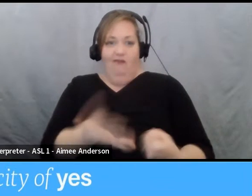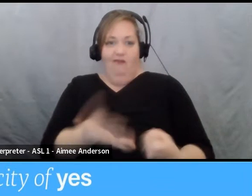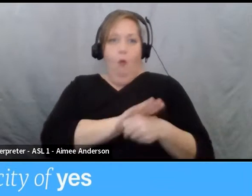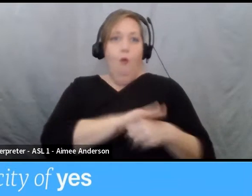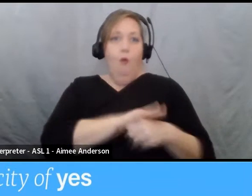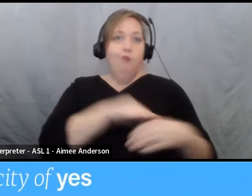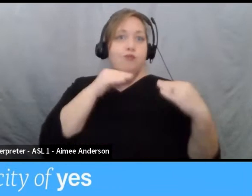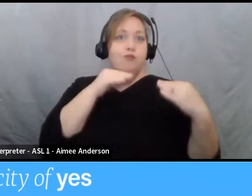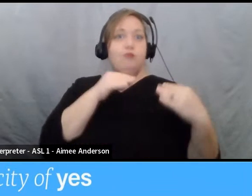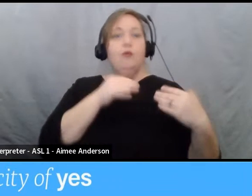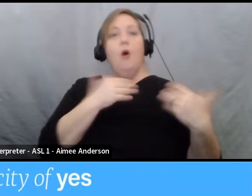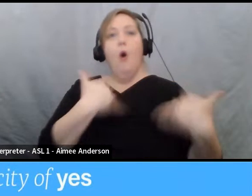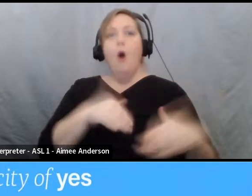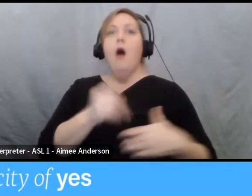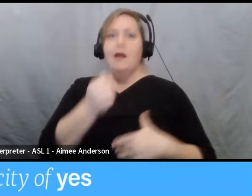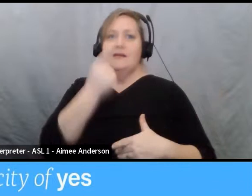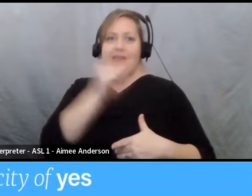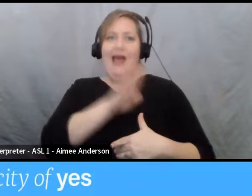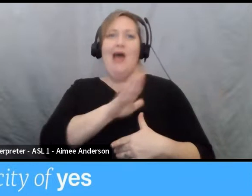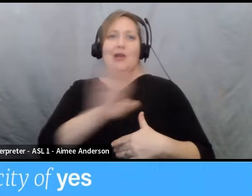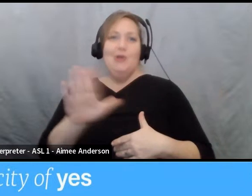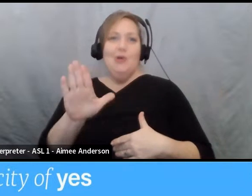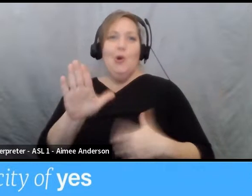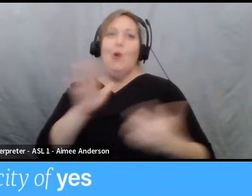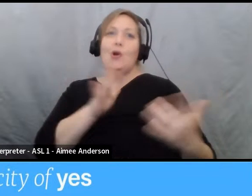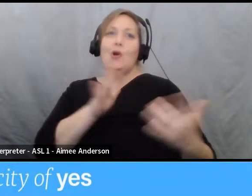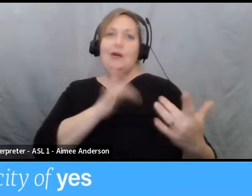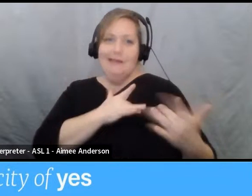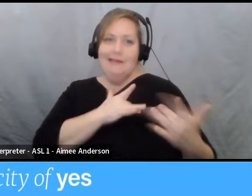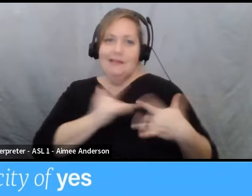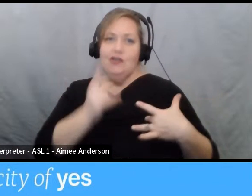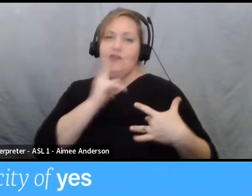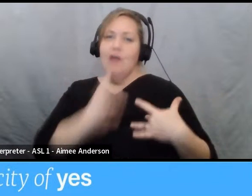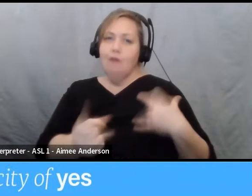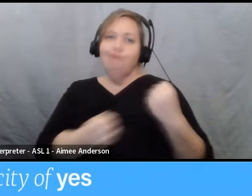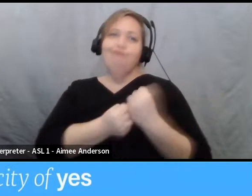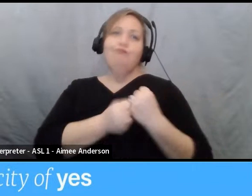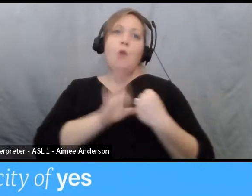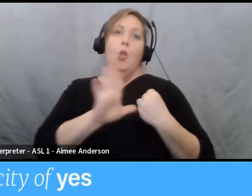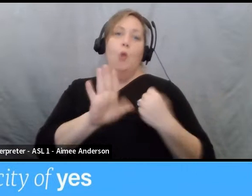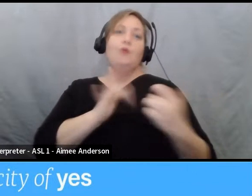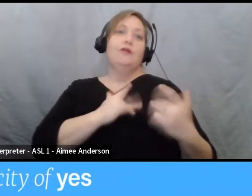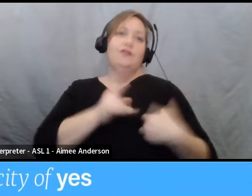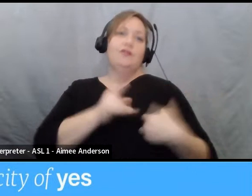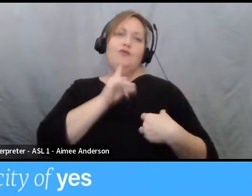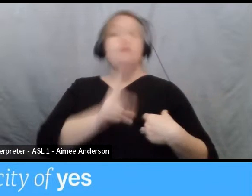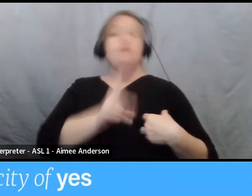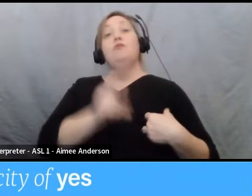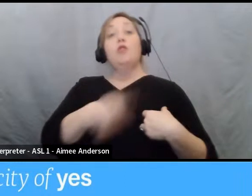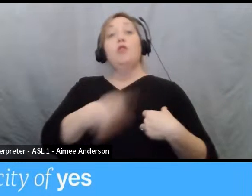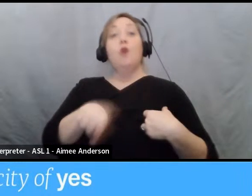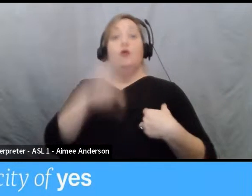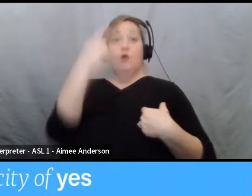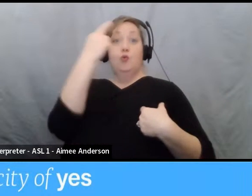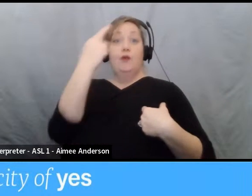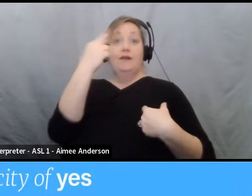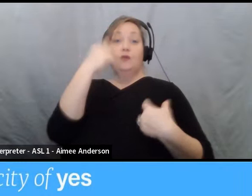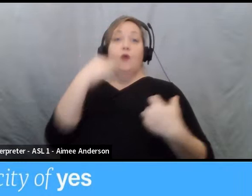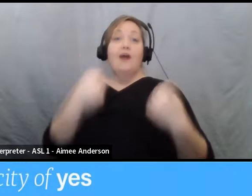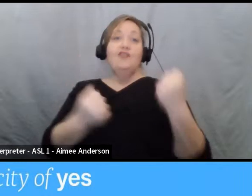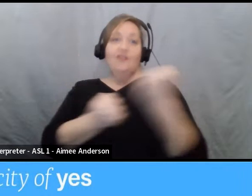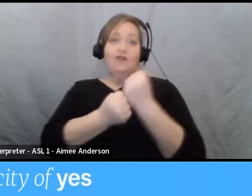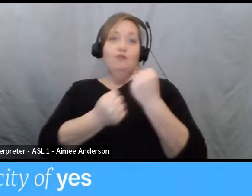And, even co-sign some of those concerns. But I would say that those are reasons why you should support the housing